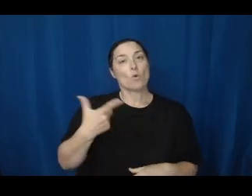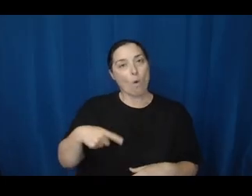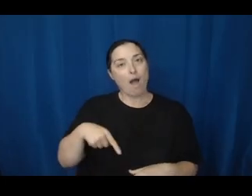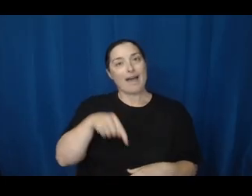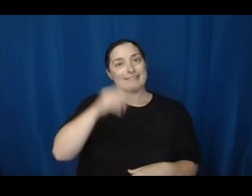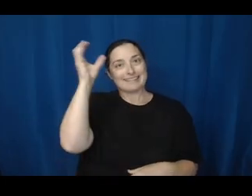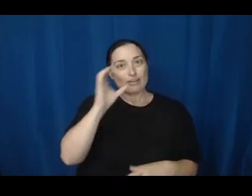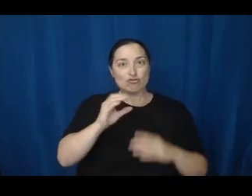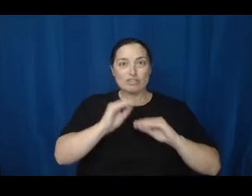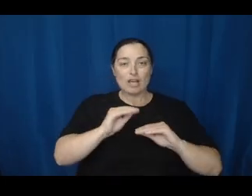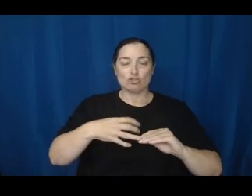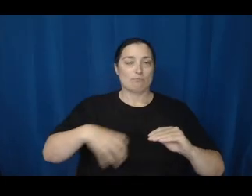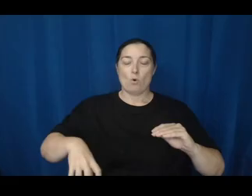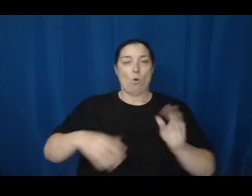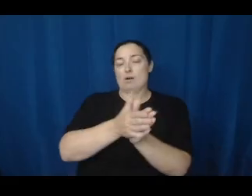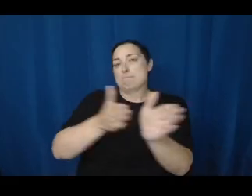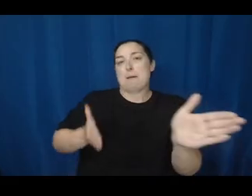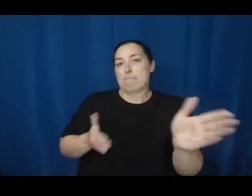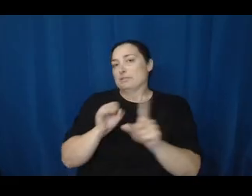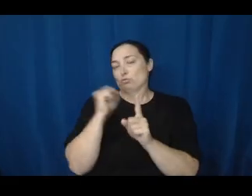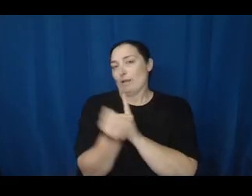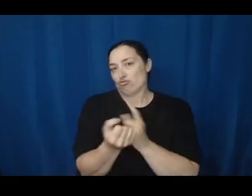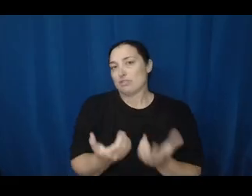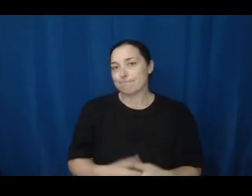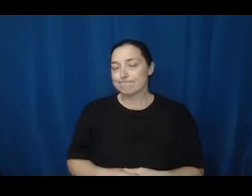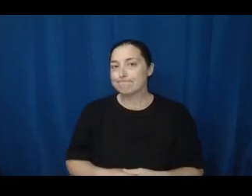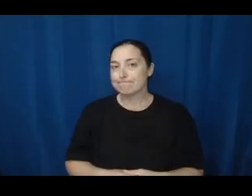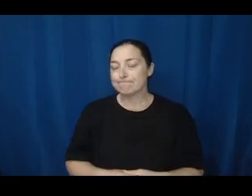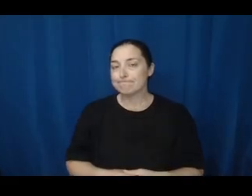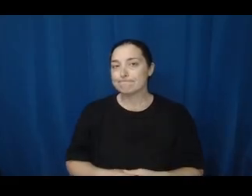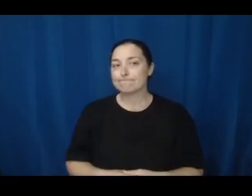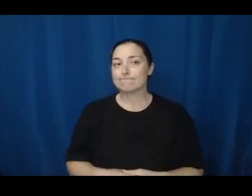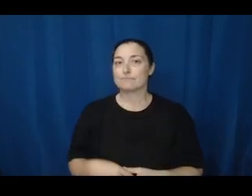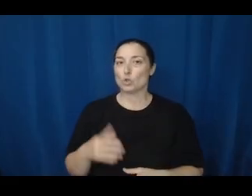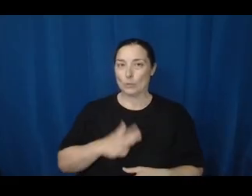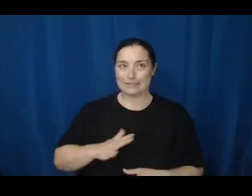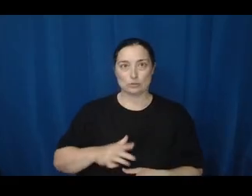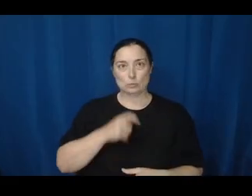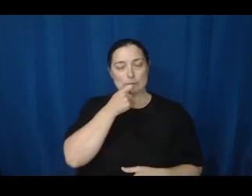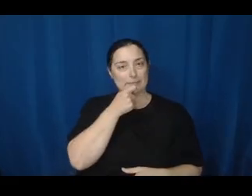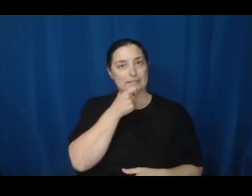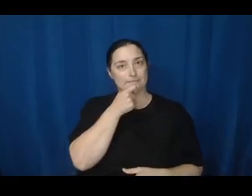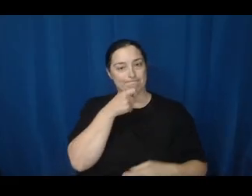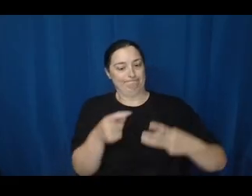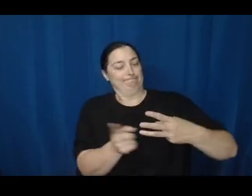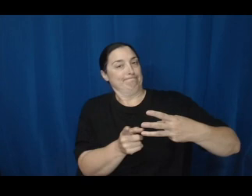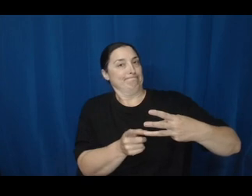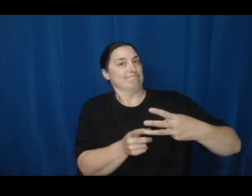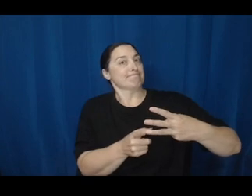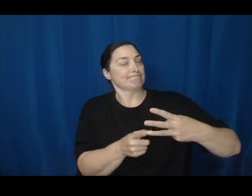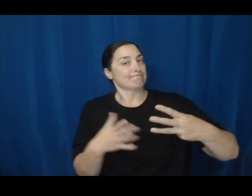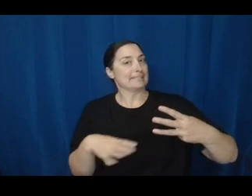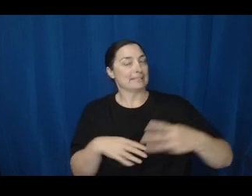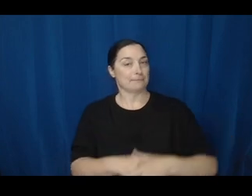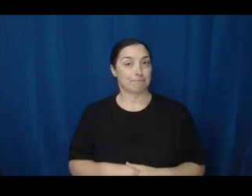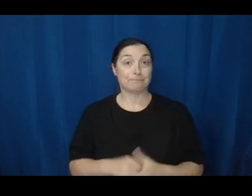more unequal situation. So that's why we need to pay attention to this public education thing. Now, over to